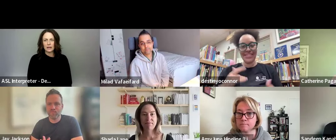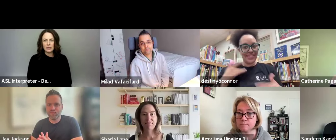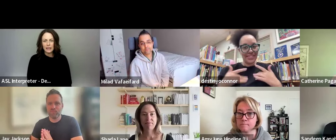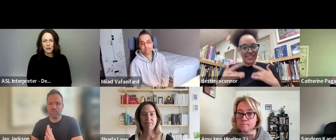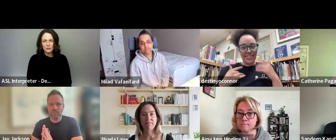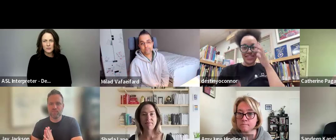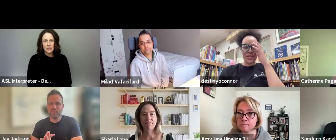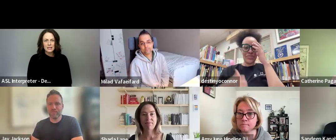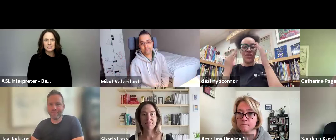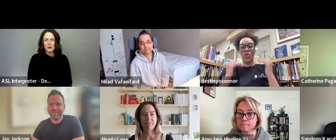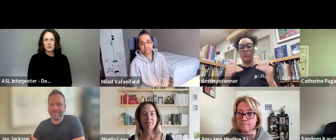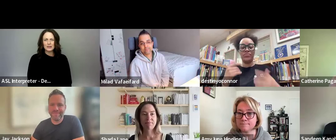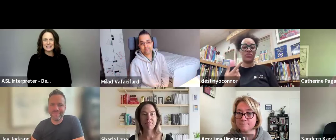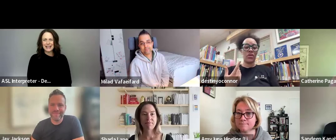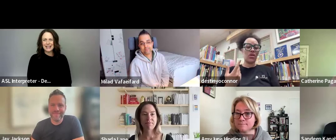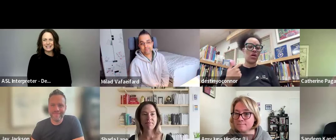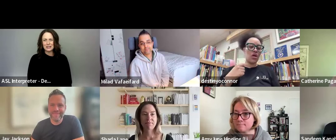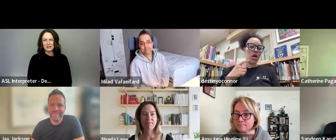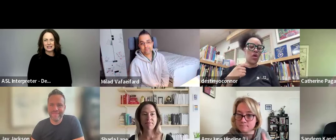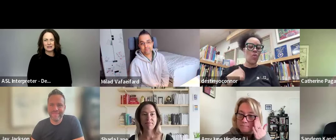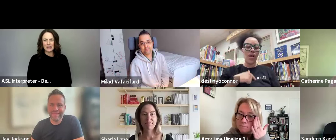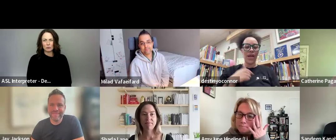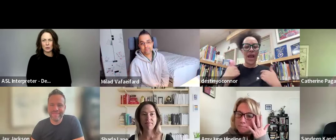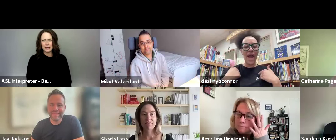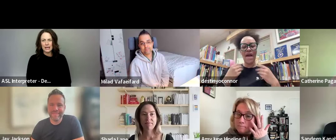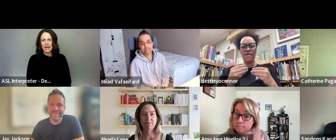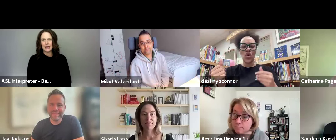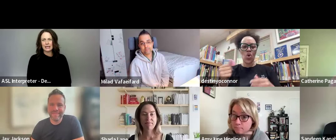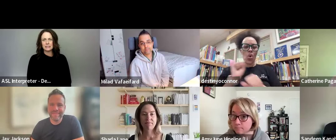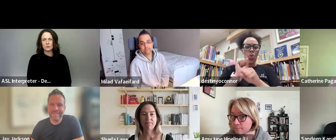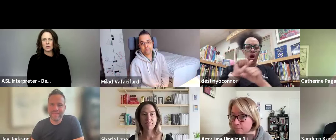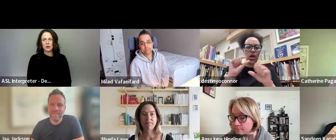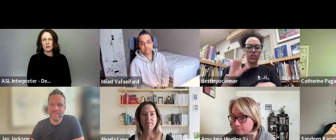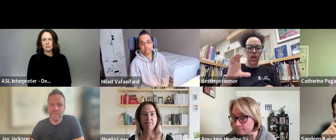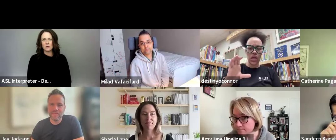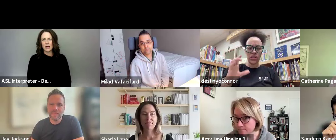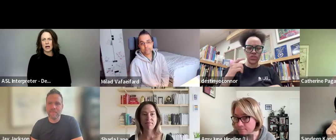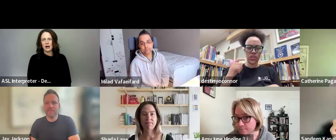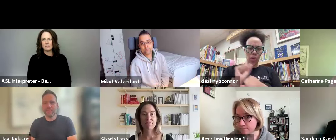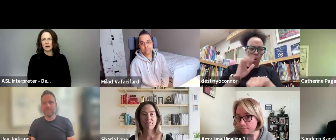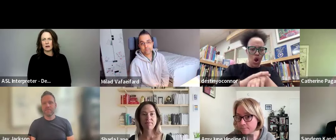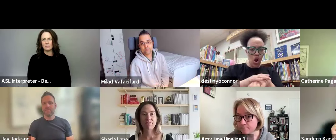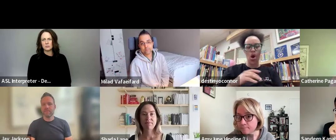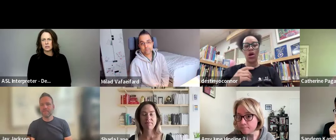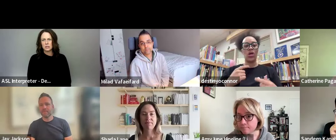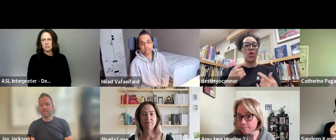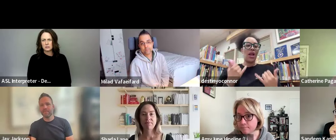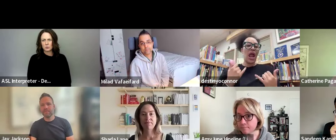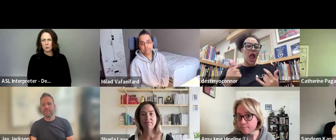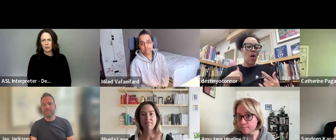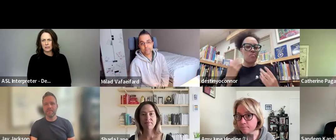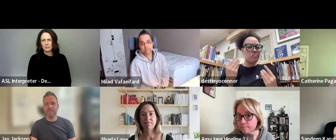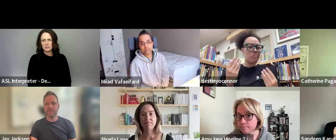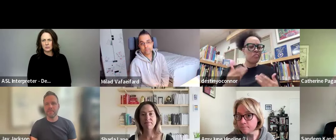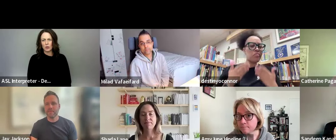more about that later. So we're really excited to get that rolling. And we also have,